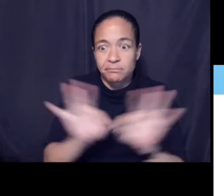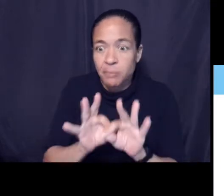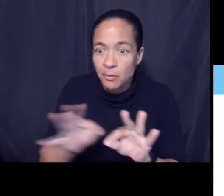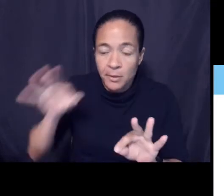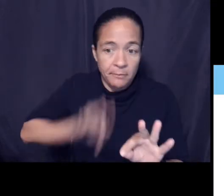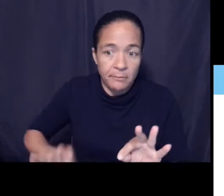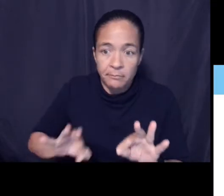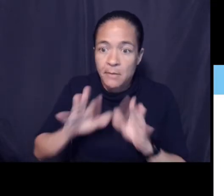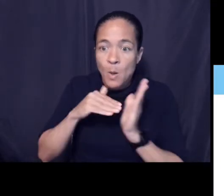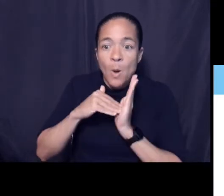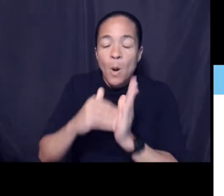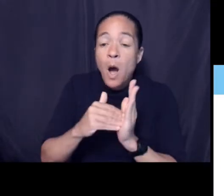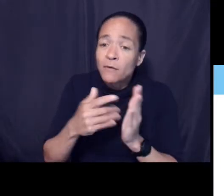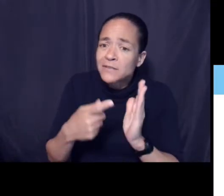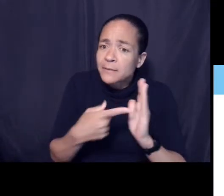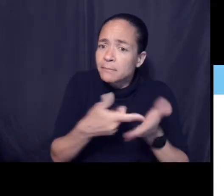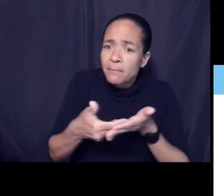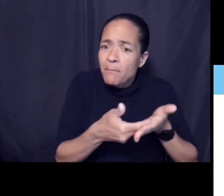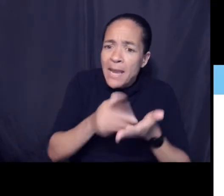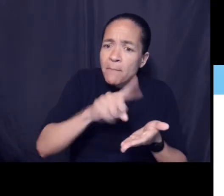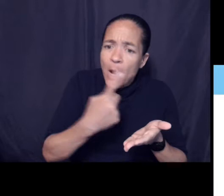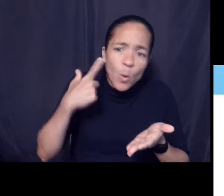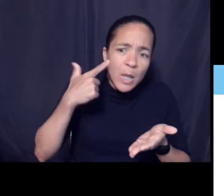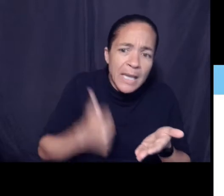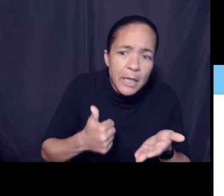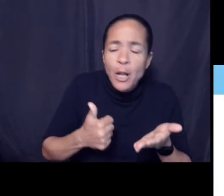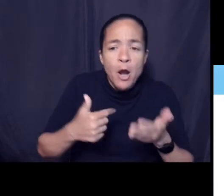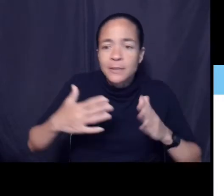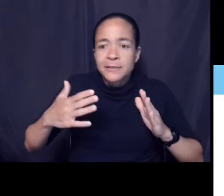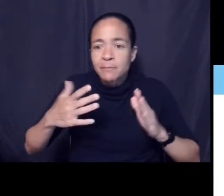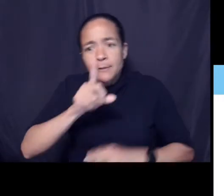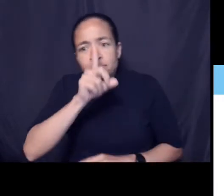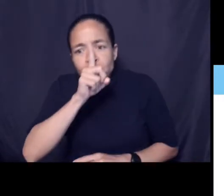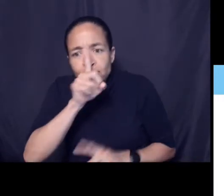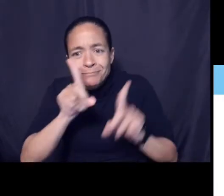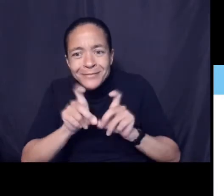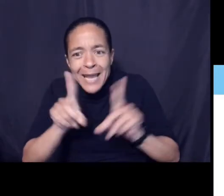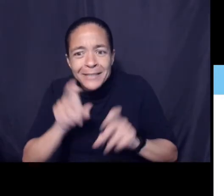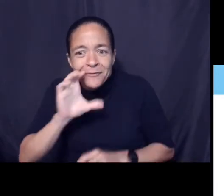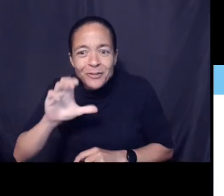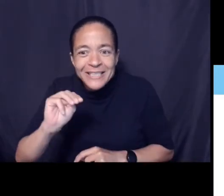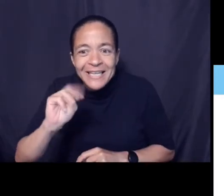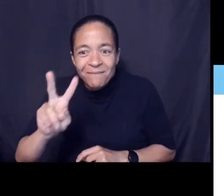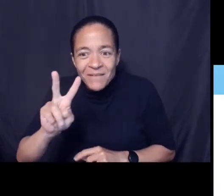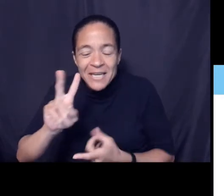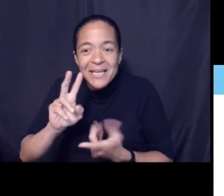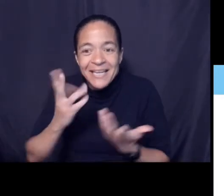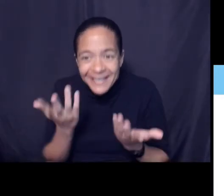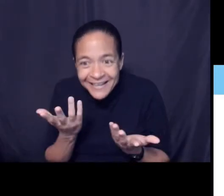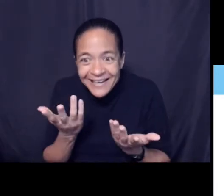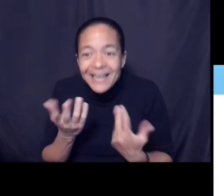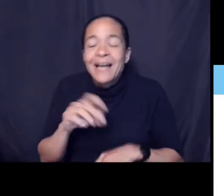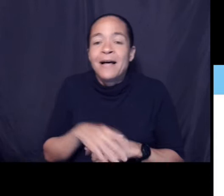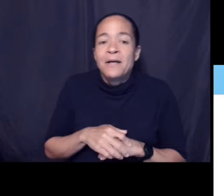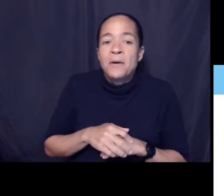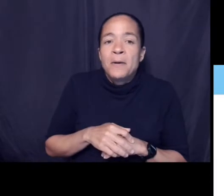if you have a baby where hearing loss is the only sign or symptom, you wouldn't necessarily know that they had CMV unless they had been screened and